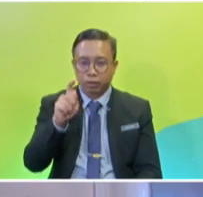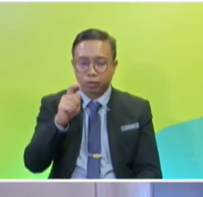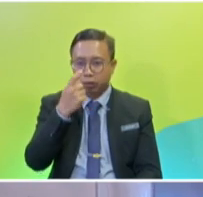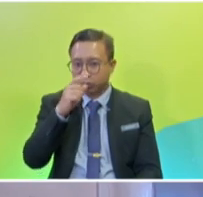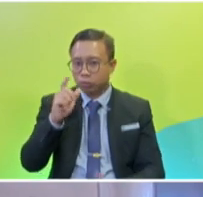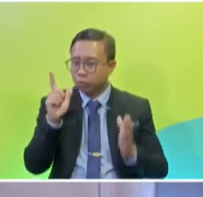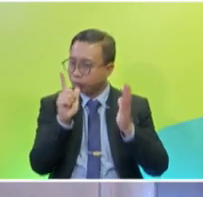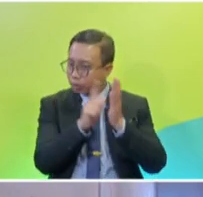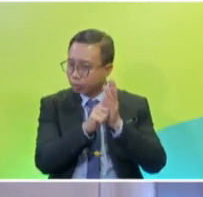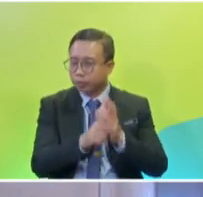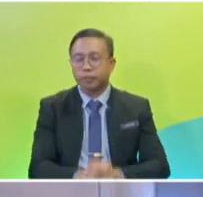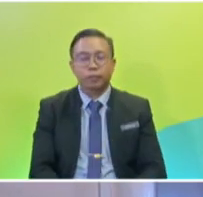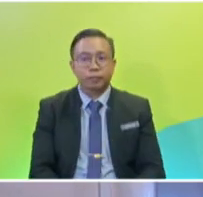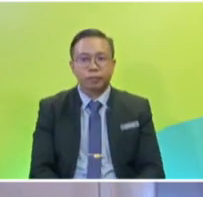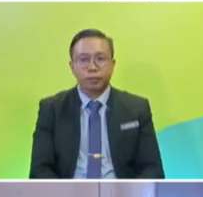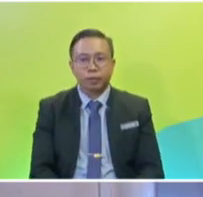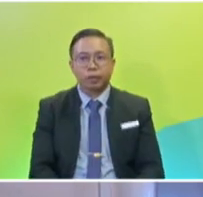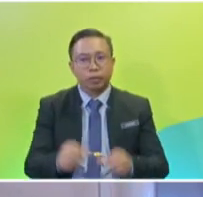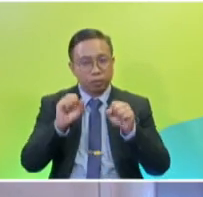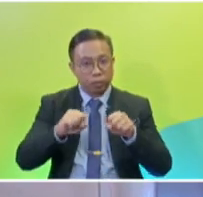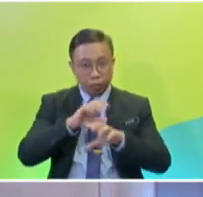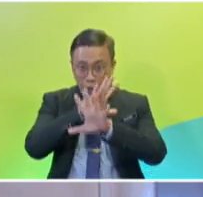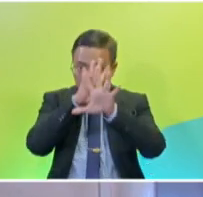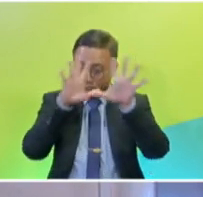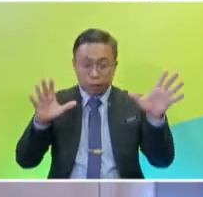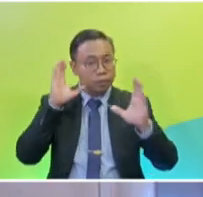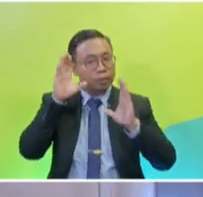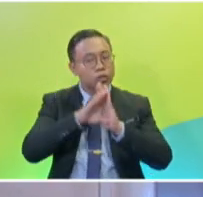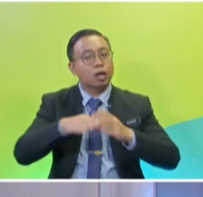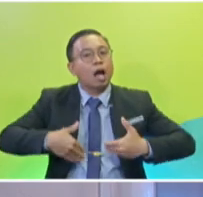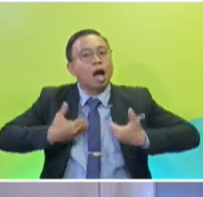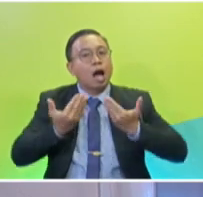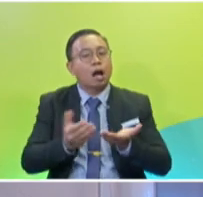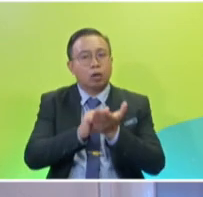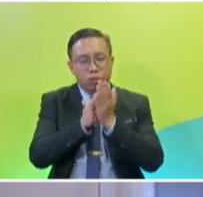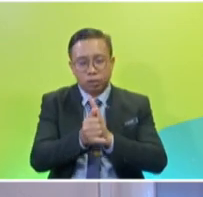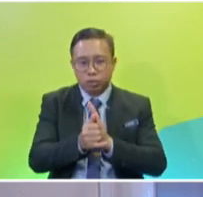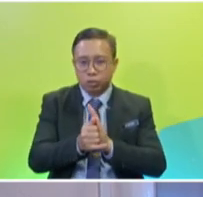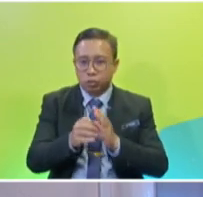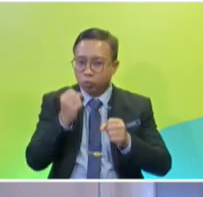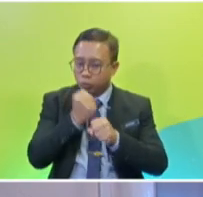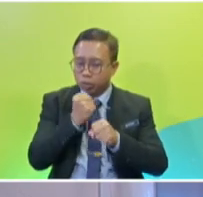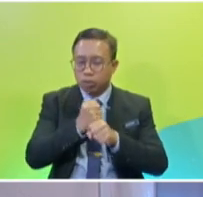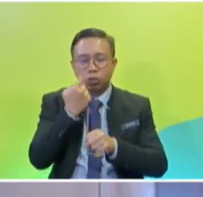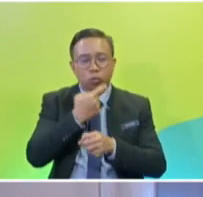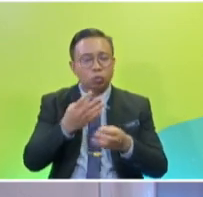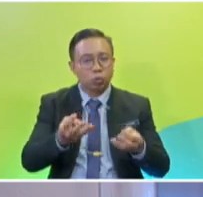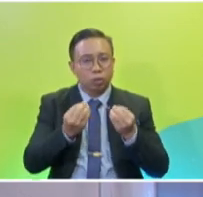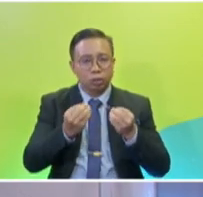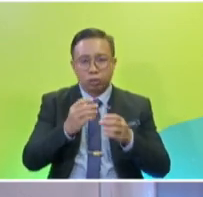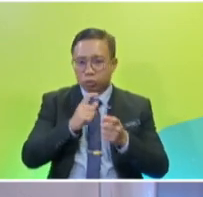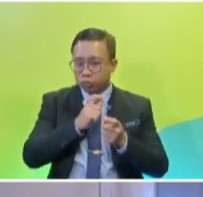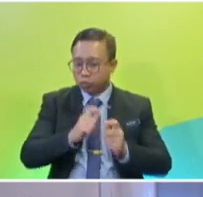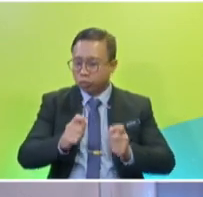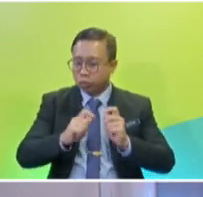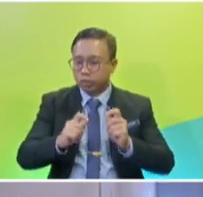paste so that viewers out there can get a clearer picture on how this works, mm-hmm, okay? Now, who wants to give it a try to share